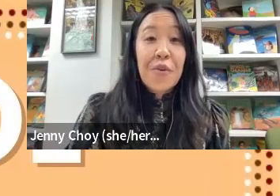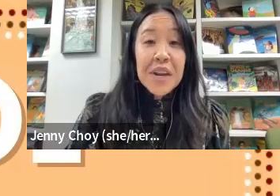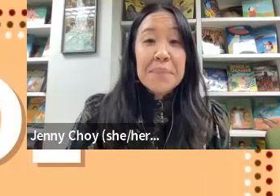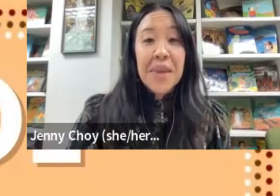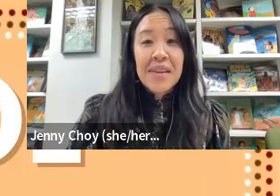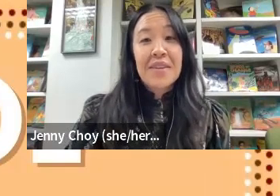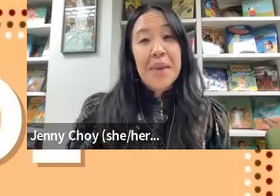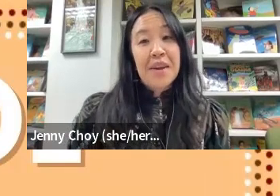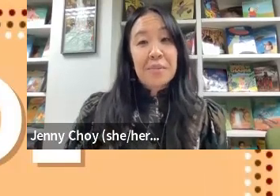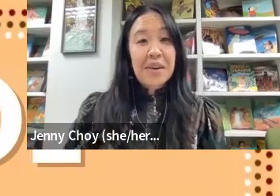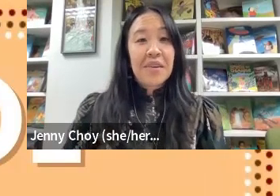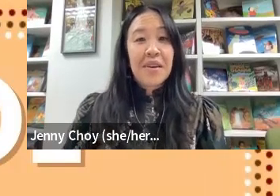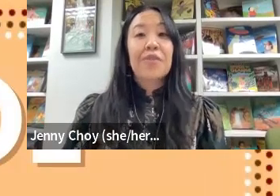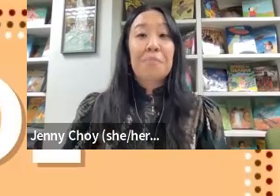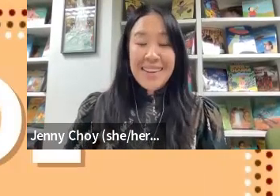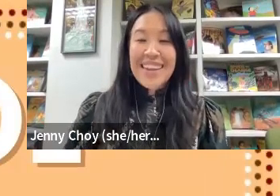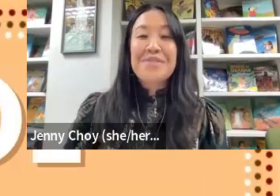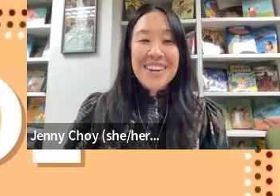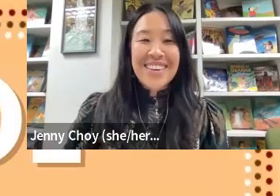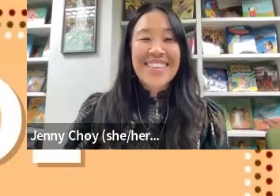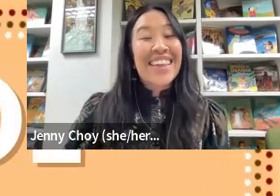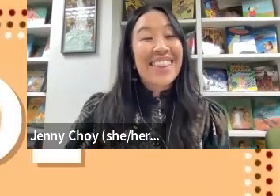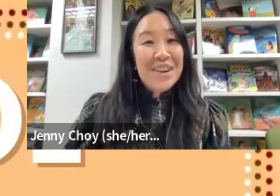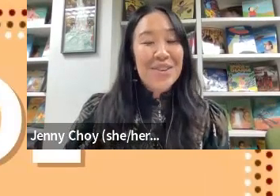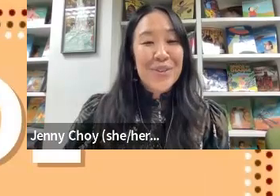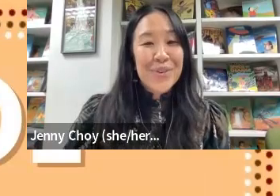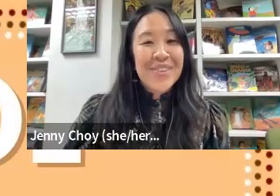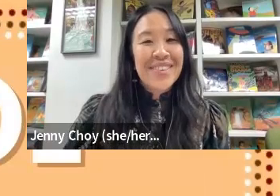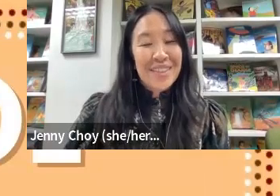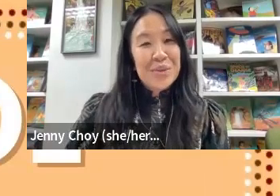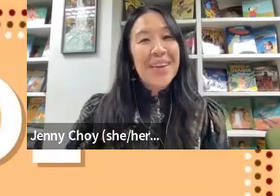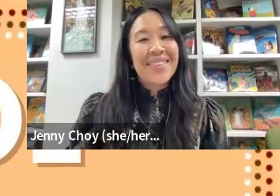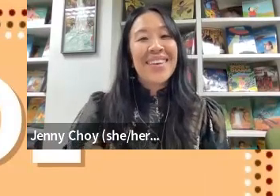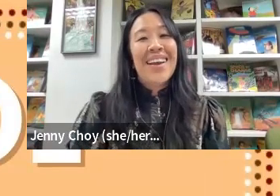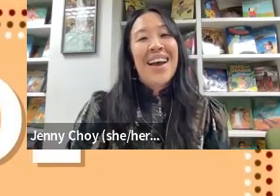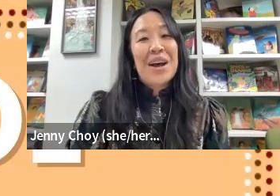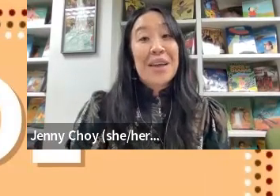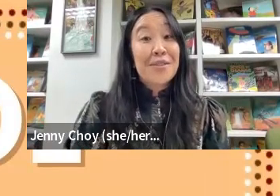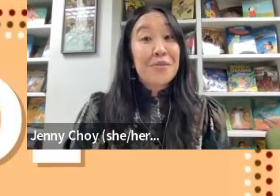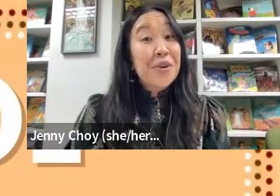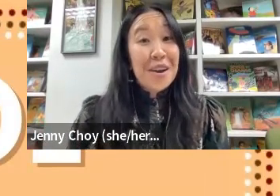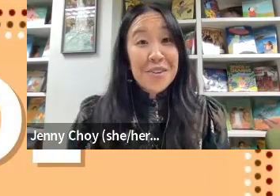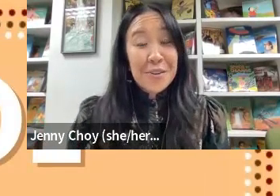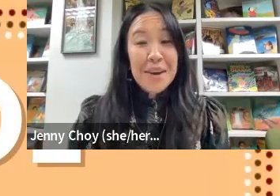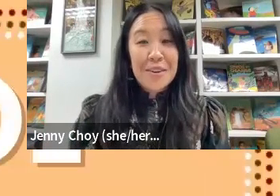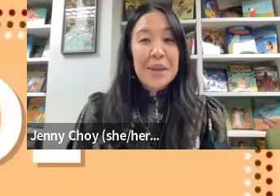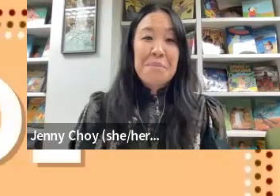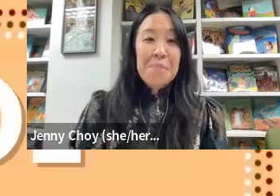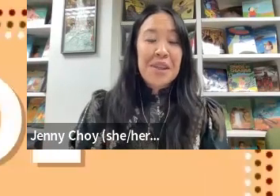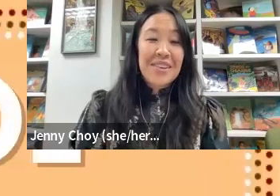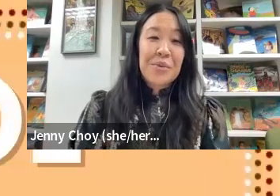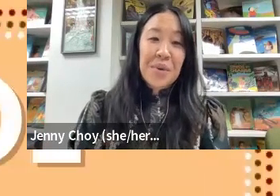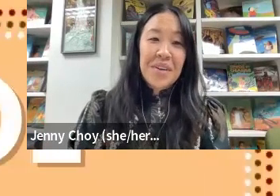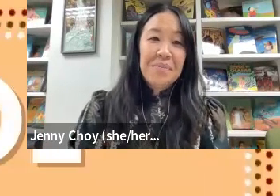more than 40 million Spanish-speaking readers and language learners in the US. That's the fourth largest